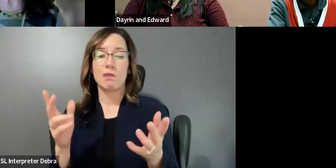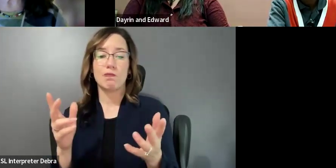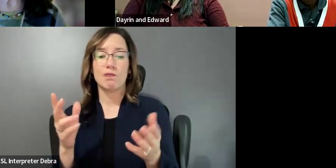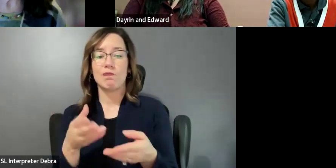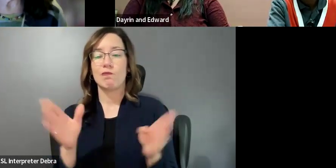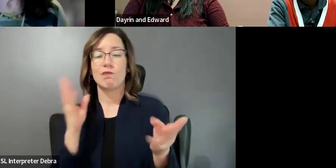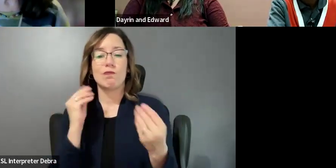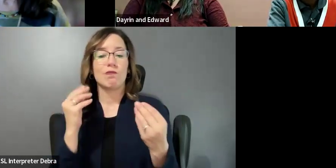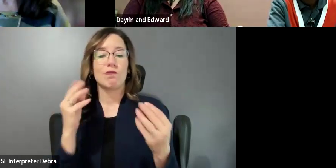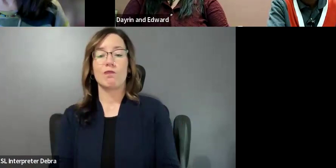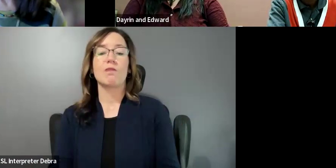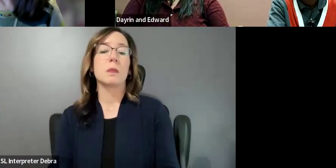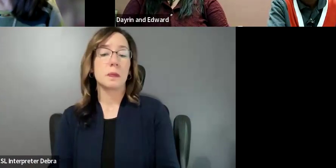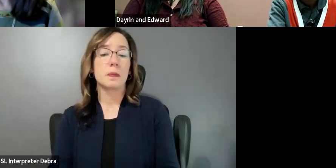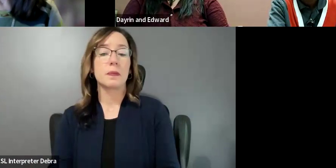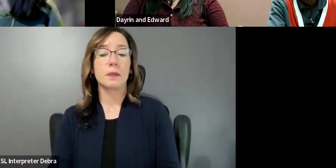general information. So